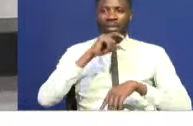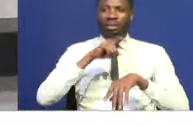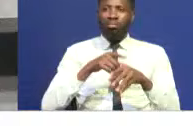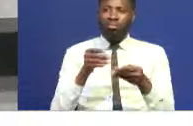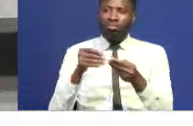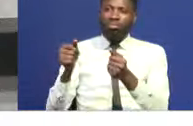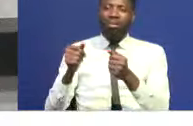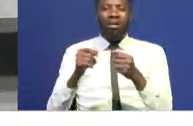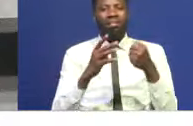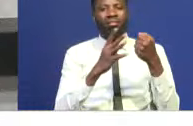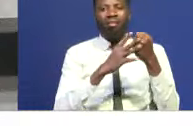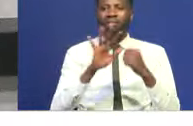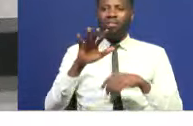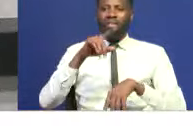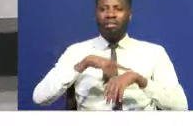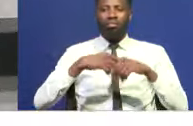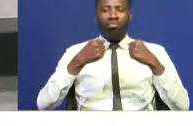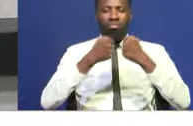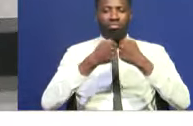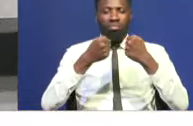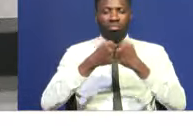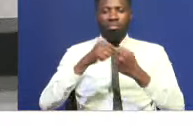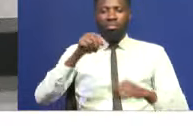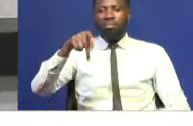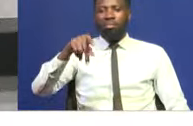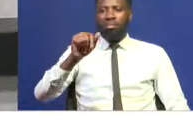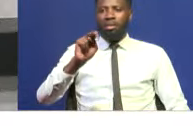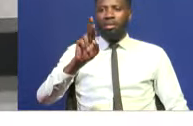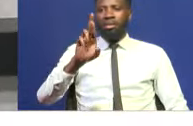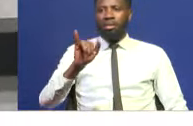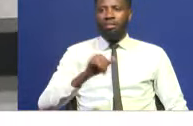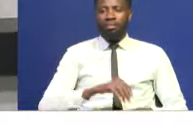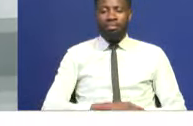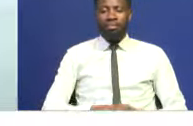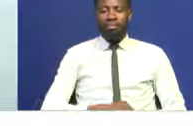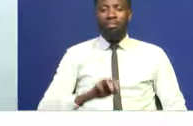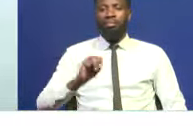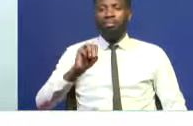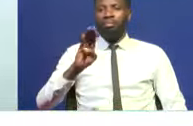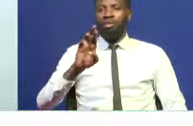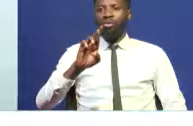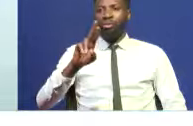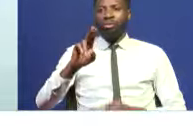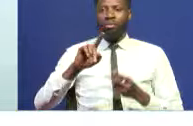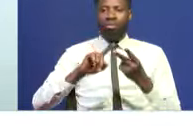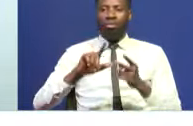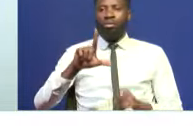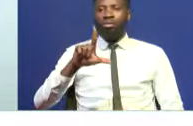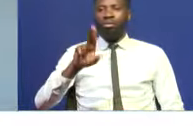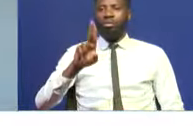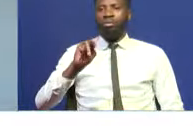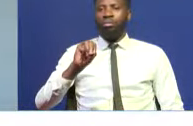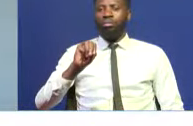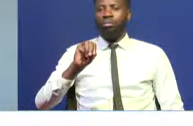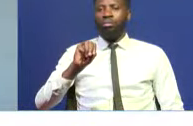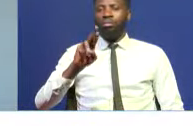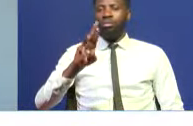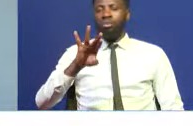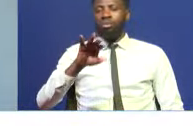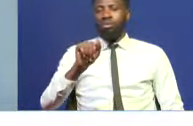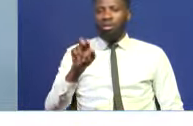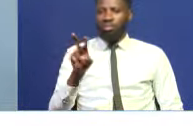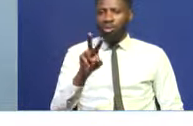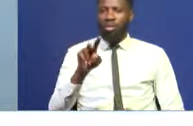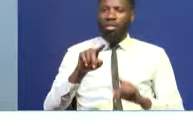pulsating encounter played at the Panari Ice Rink in Nairobi. Benjamin Mburu and Dennis Lumumba scored a brace with each, with